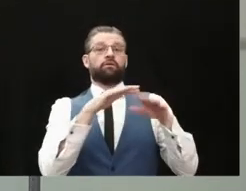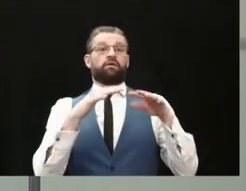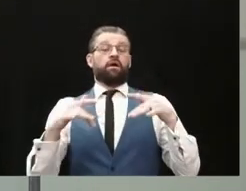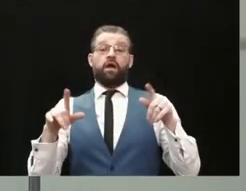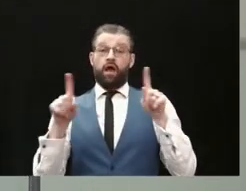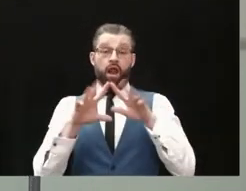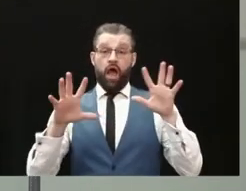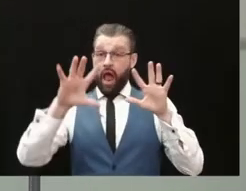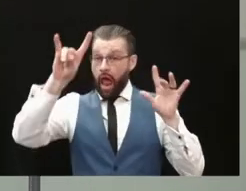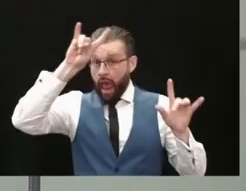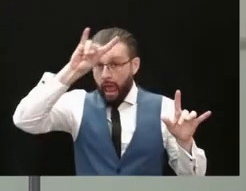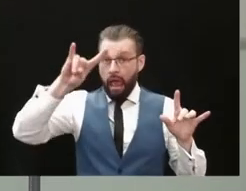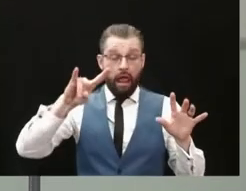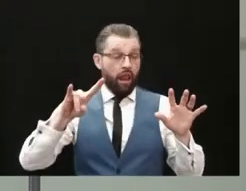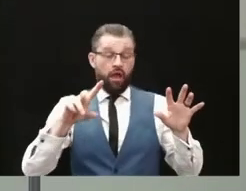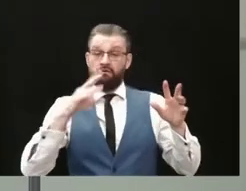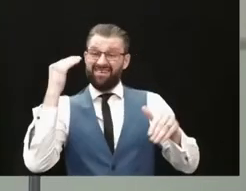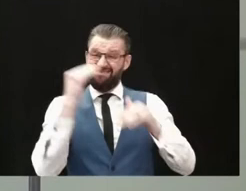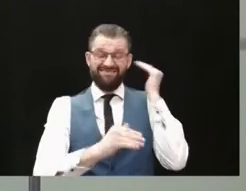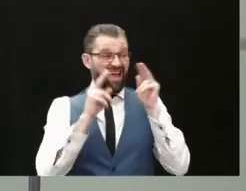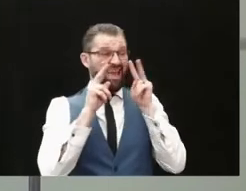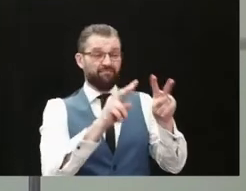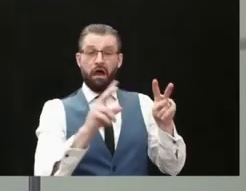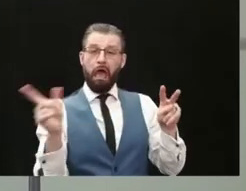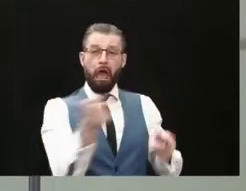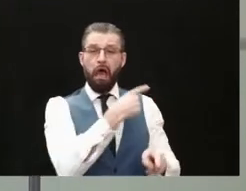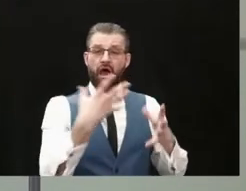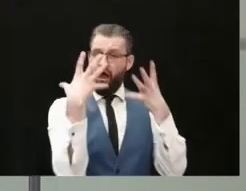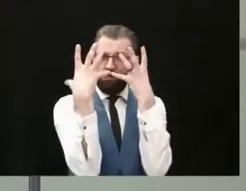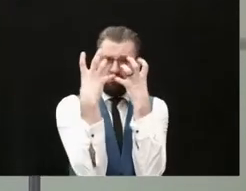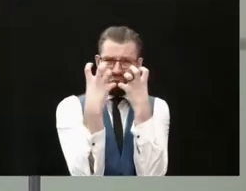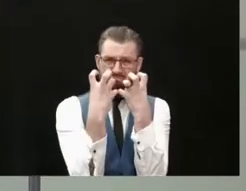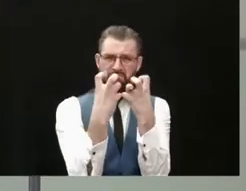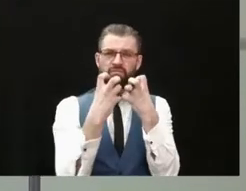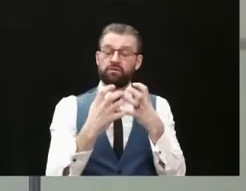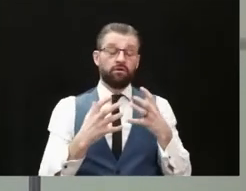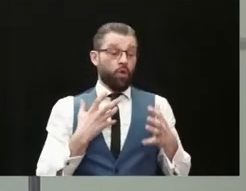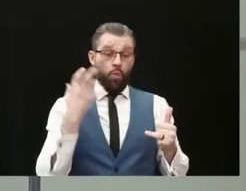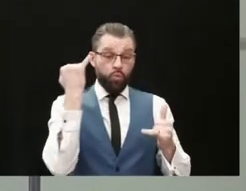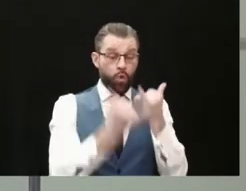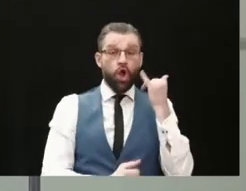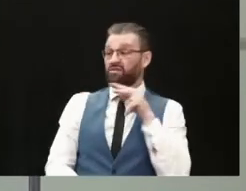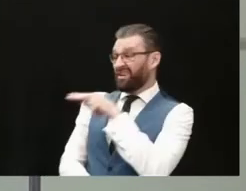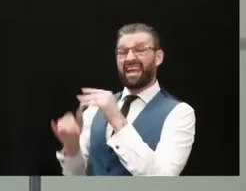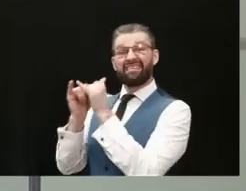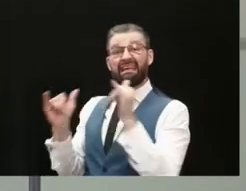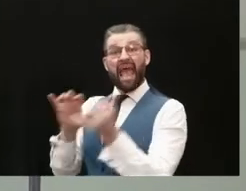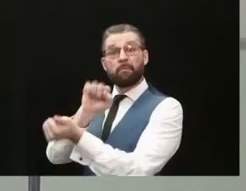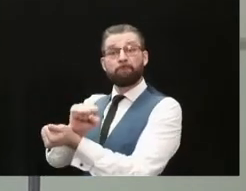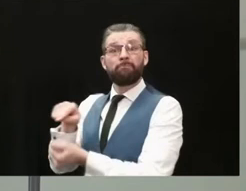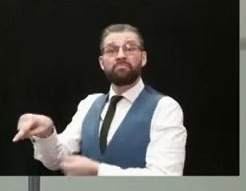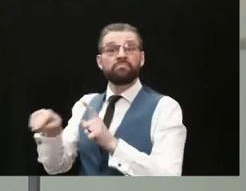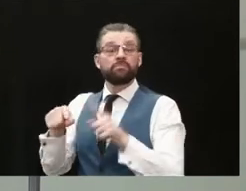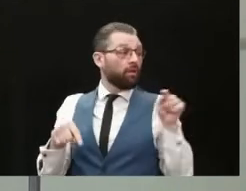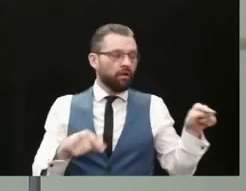into hell. I've never seen a place like it, of human misery of the utmost I've not even witnessed in the camps. It was